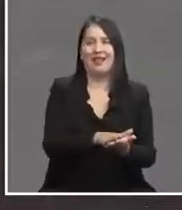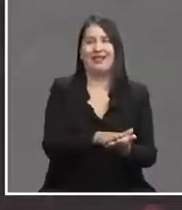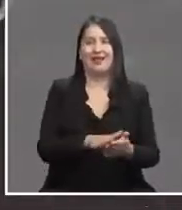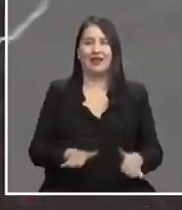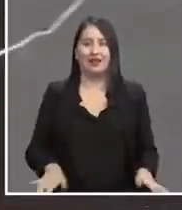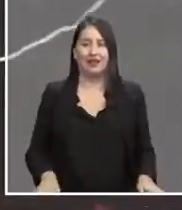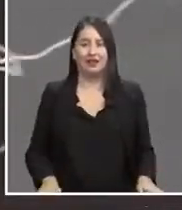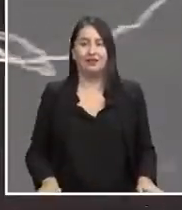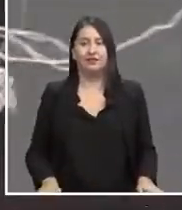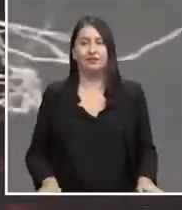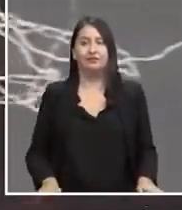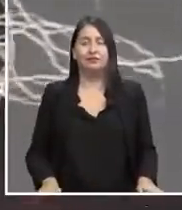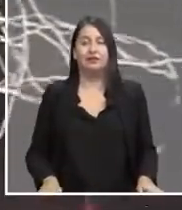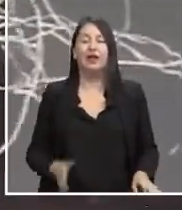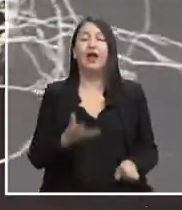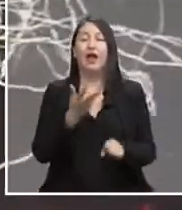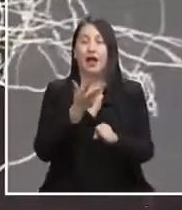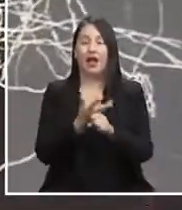conflict